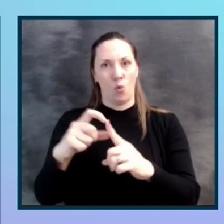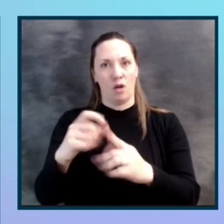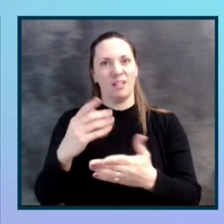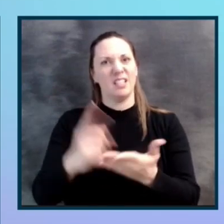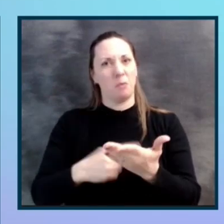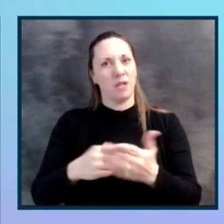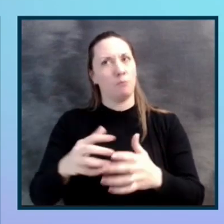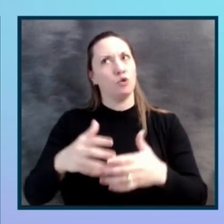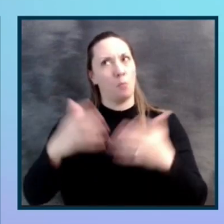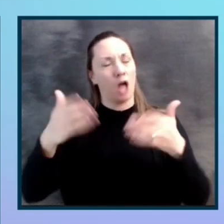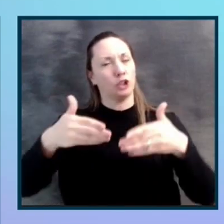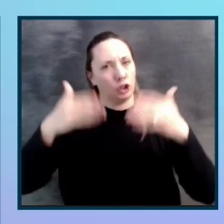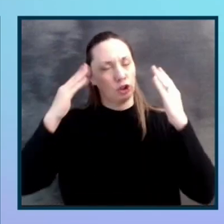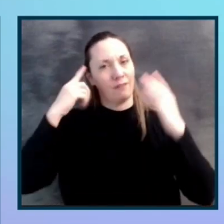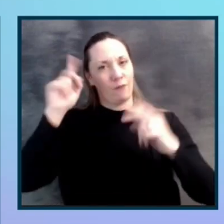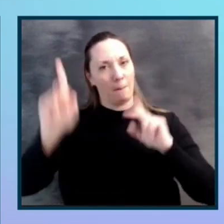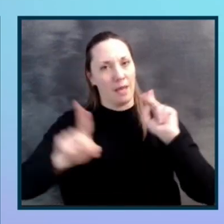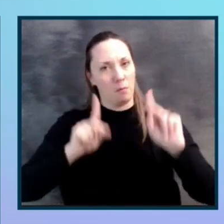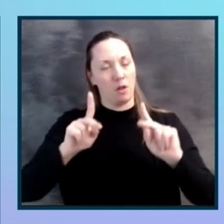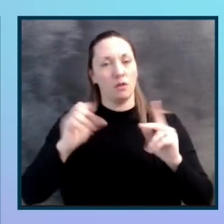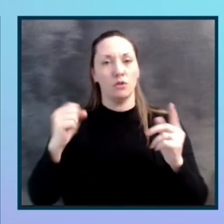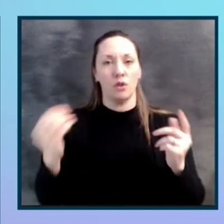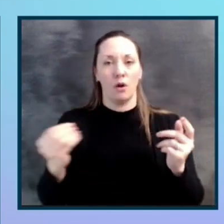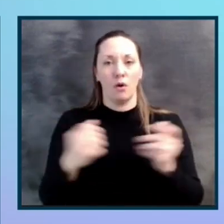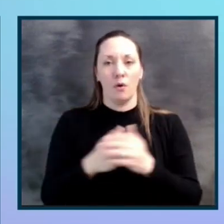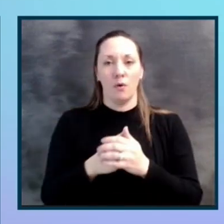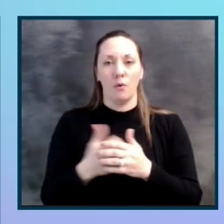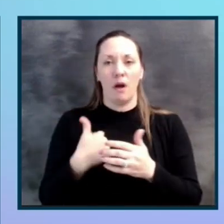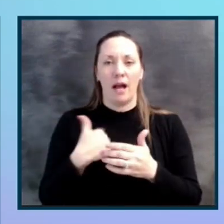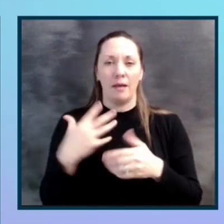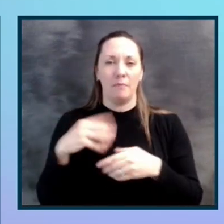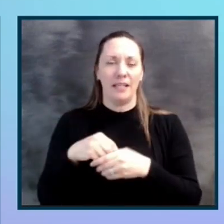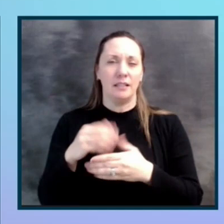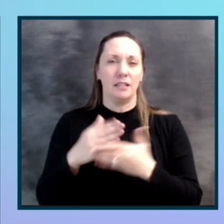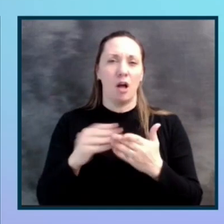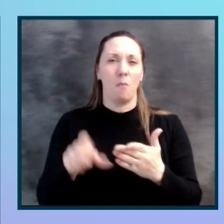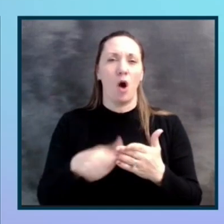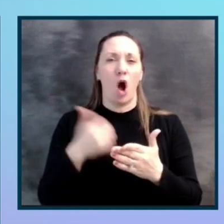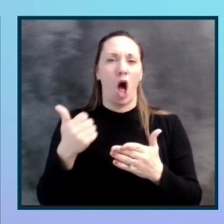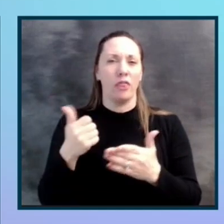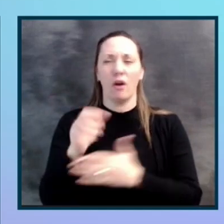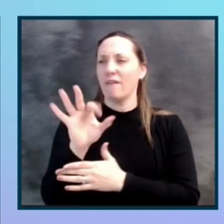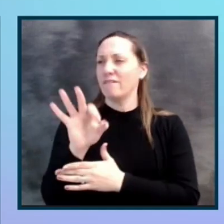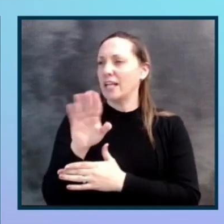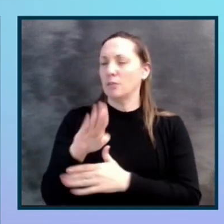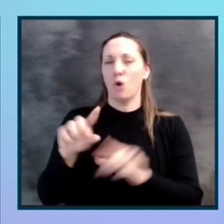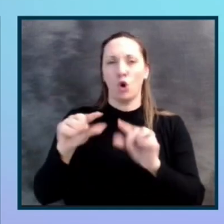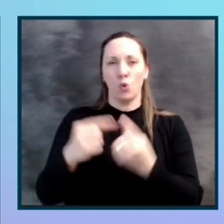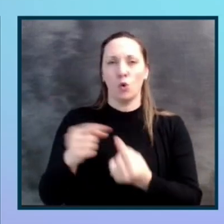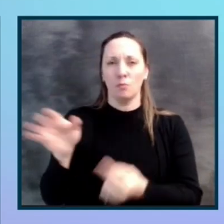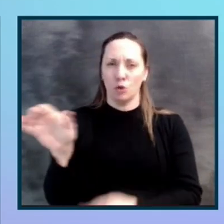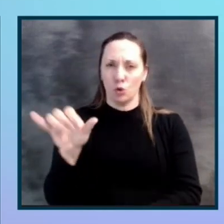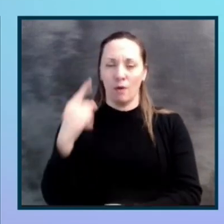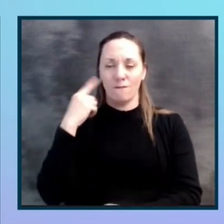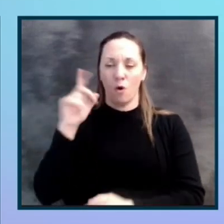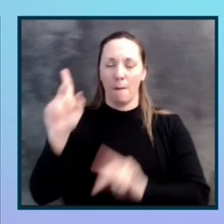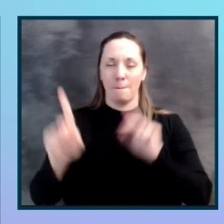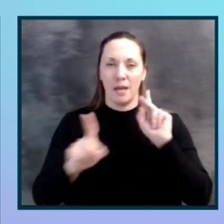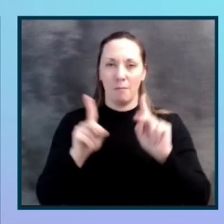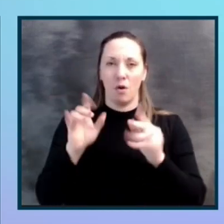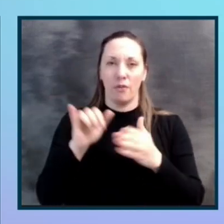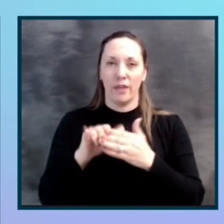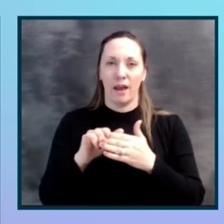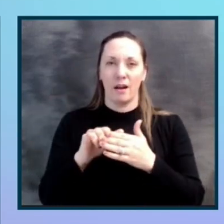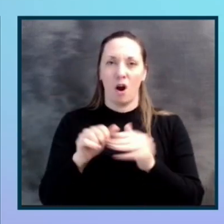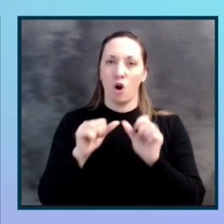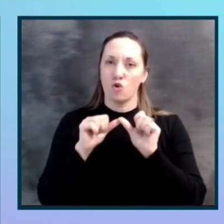people. Mm-hmm. So I'm in some other Facebook groups for people who are, like,